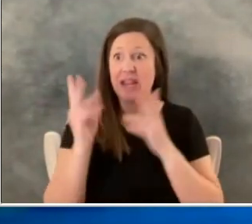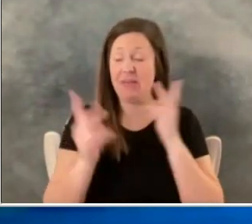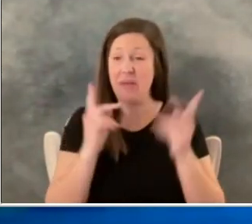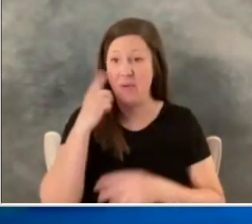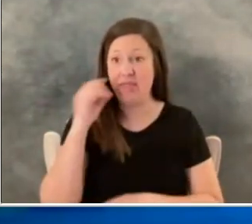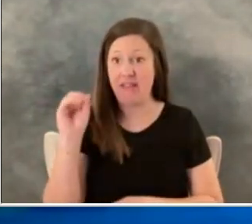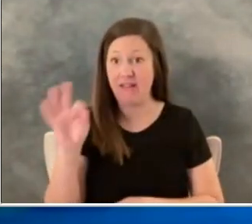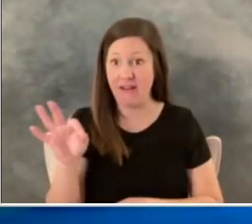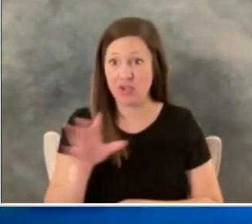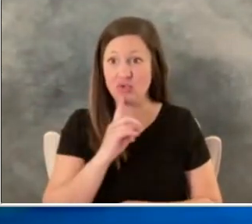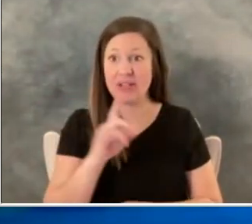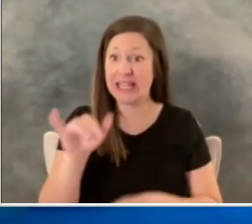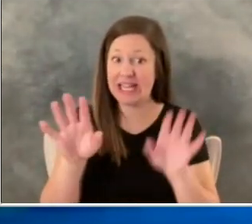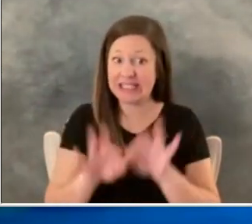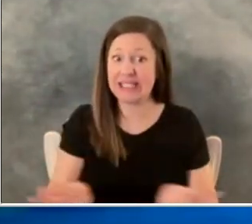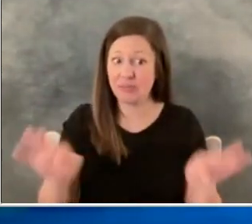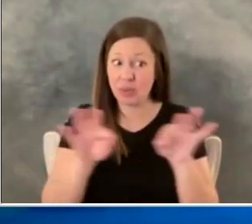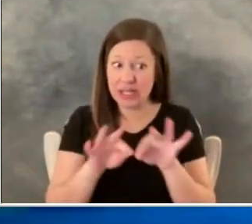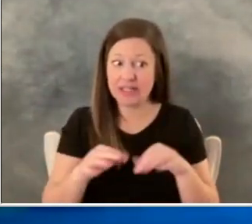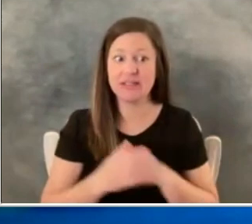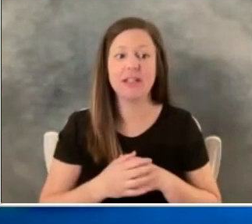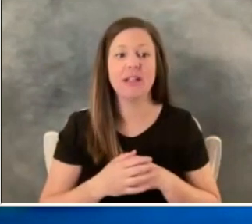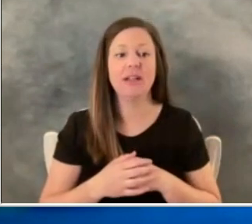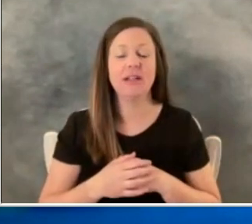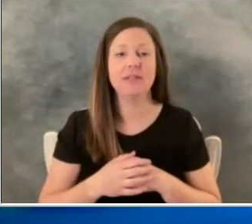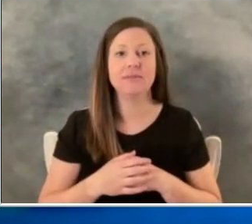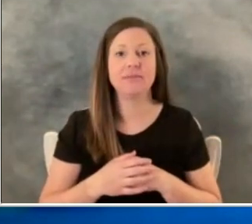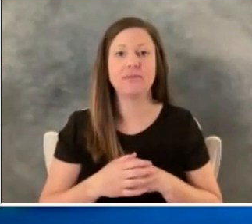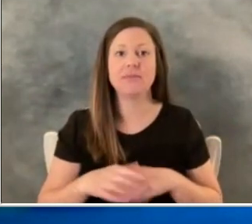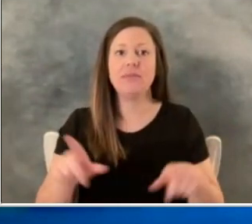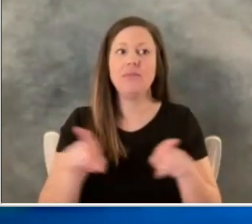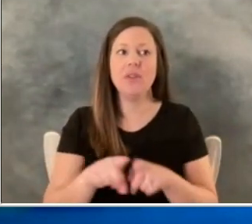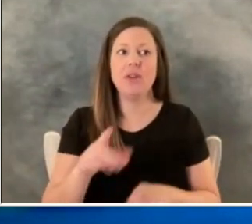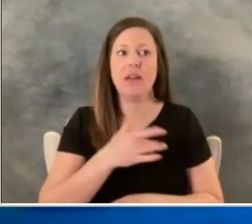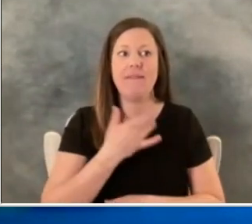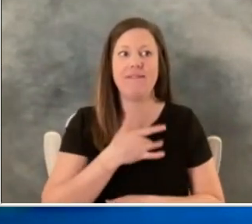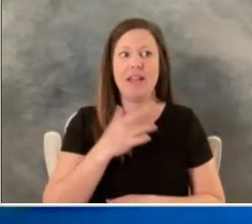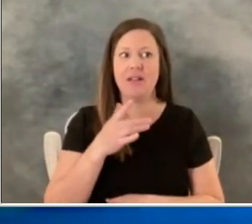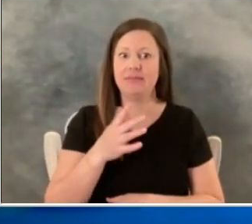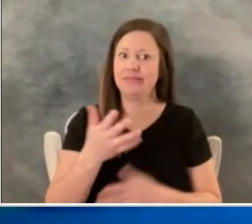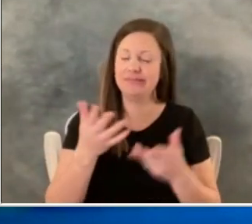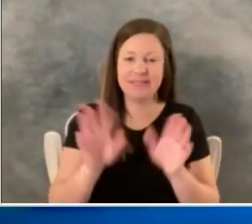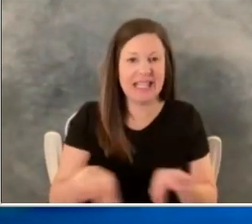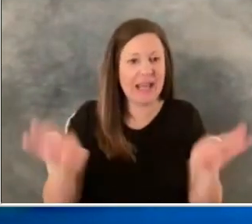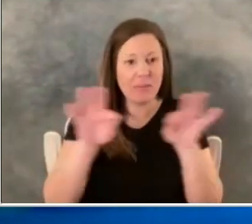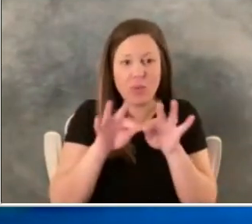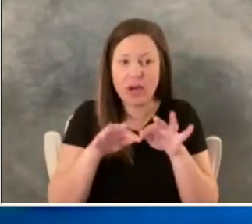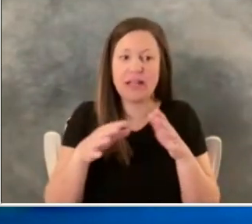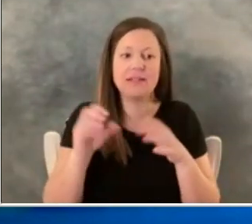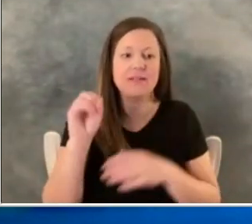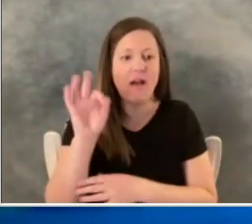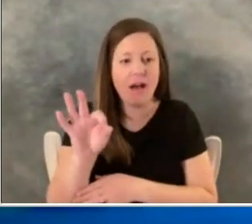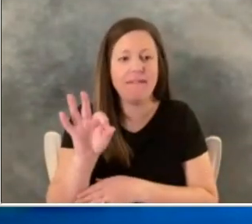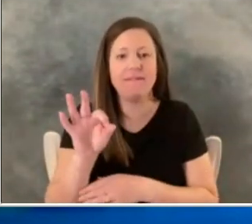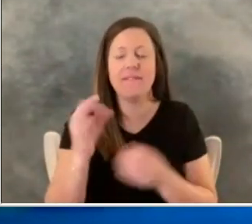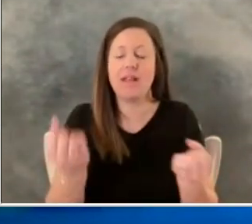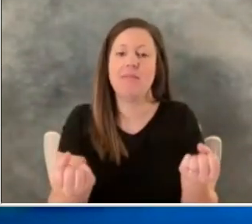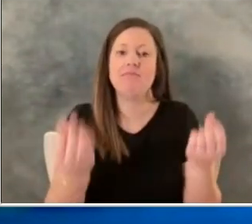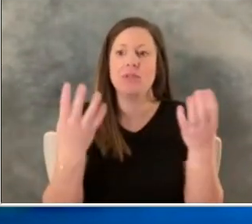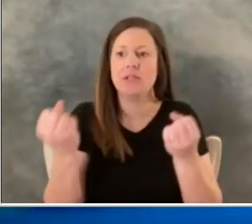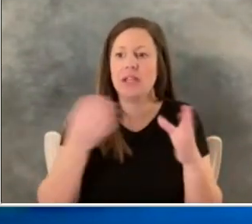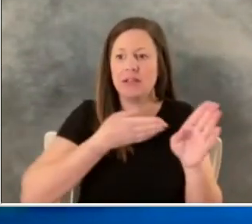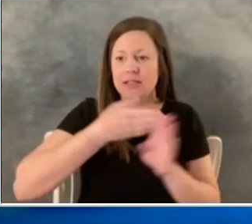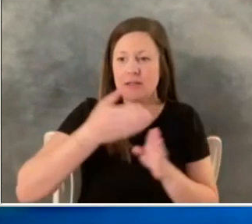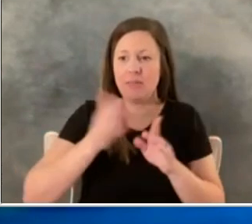So that's important. And then I think, again, the critical nature of a multidisciplinary team, which is really what makes my